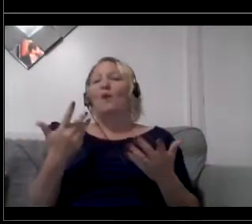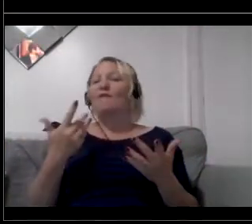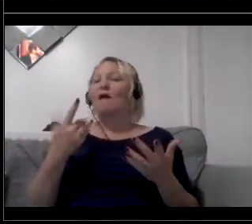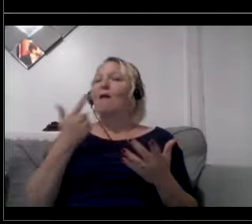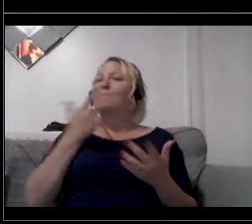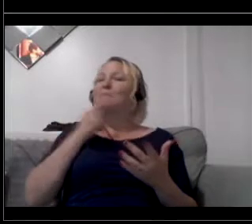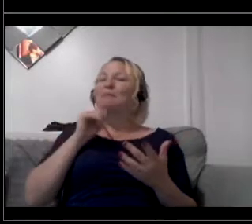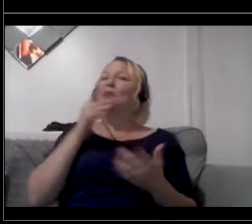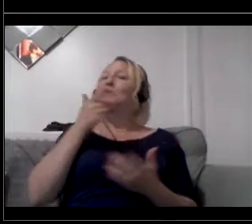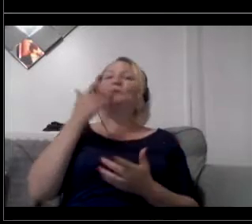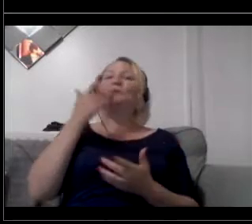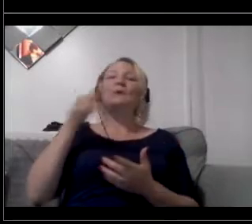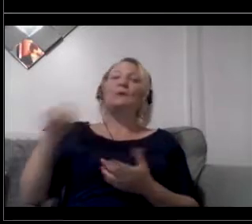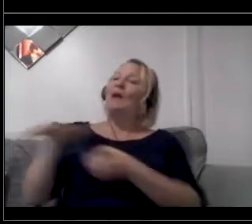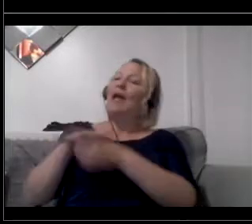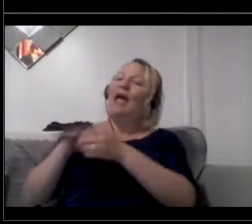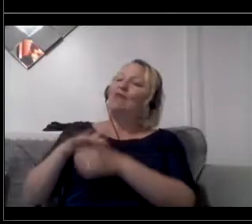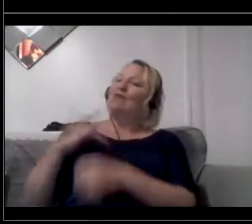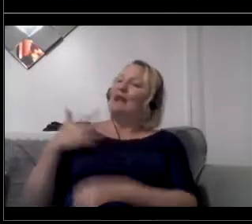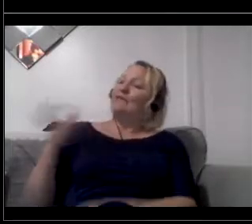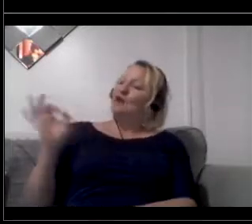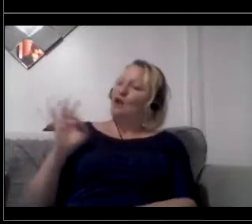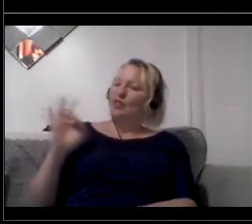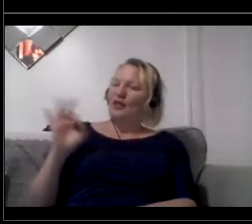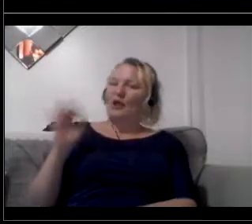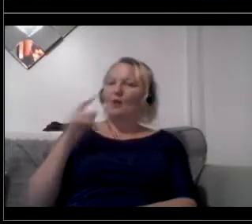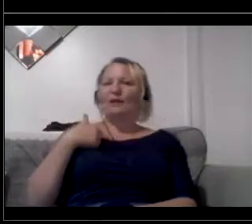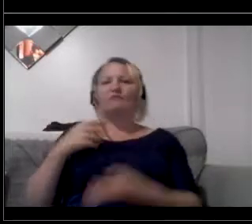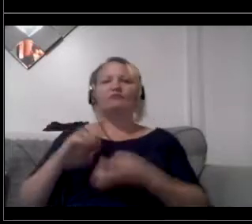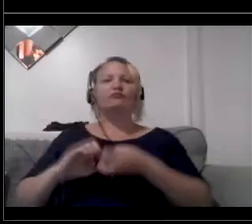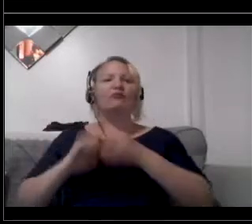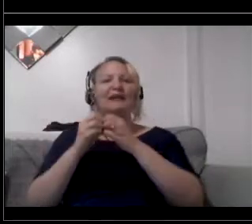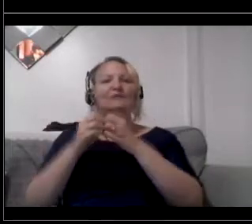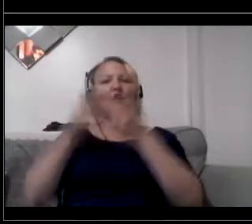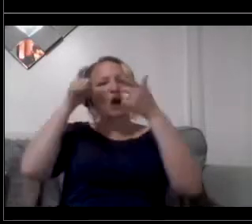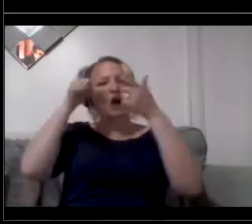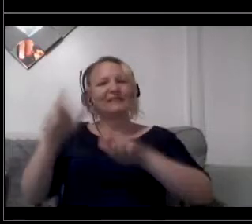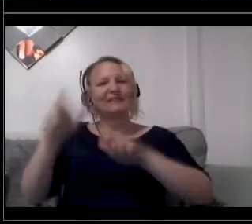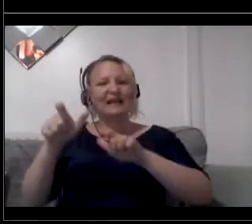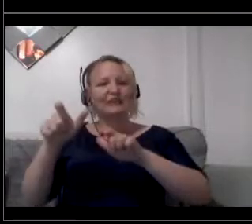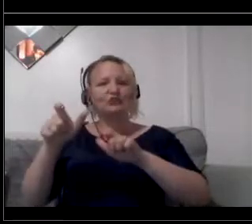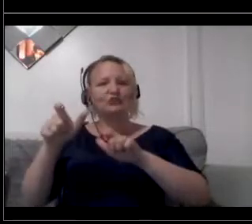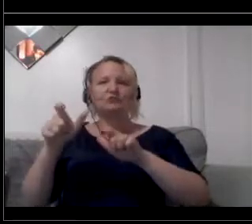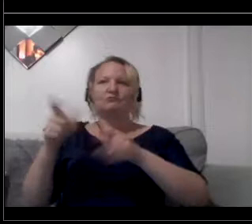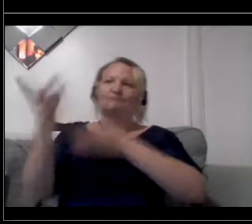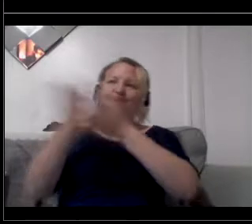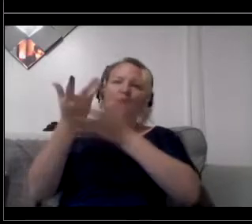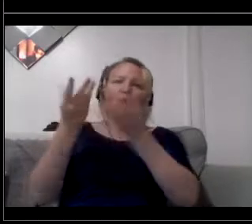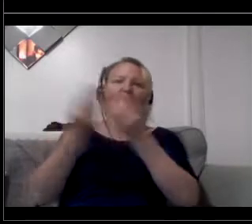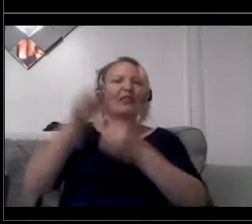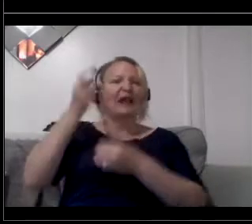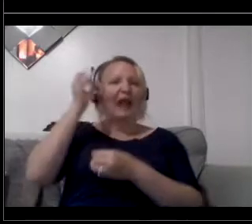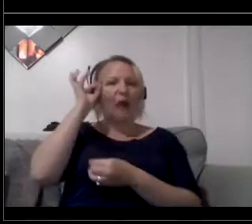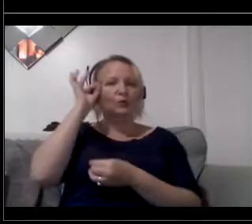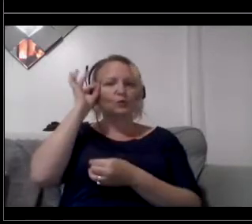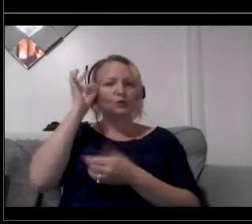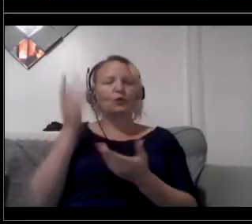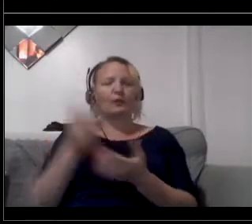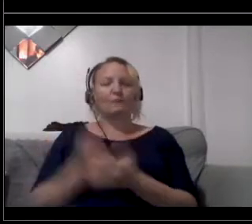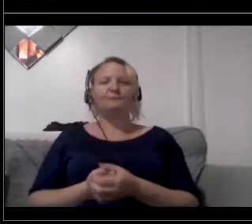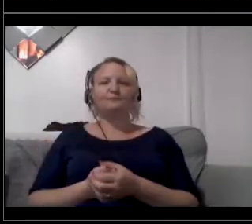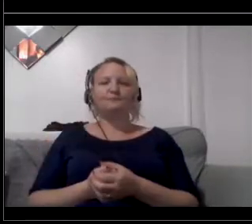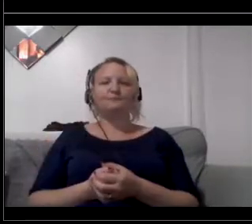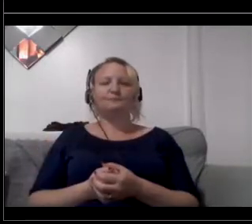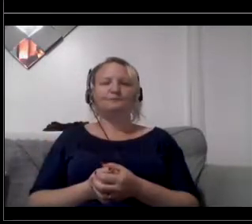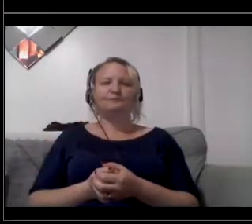area, we've developed an accommodation strategy along with the local authorities. We'll have on-site accommodation